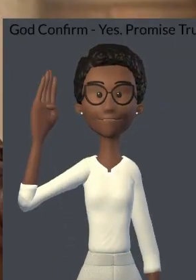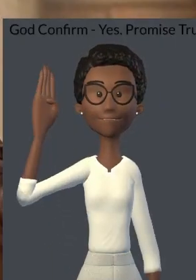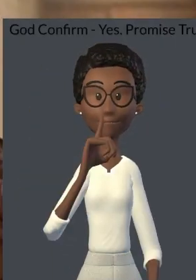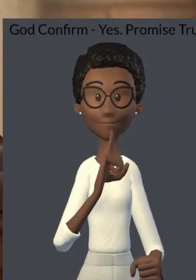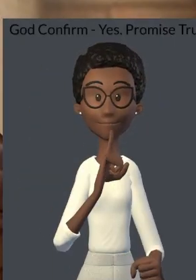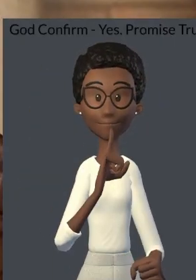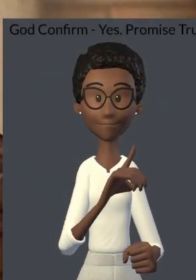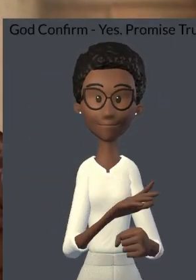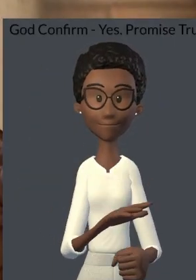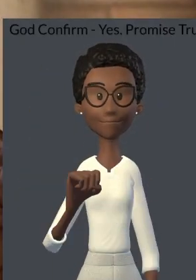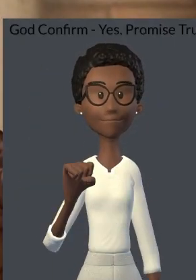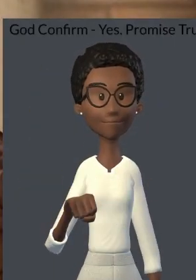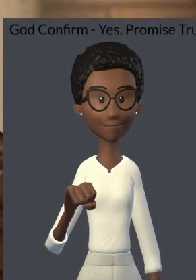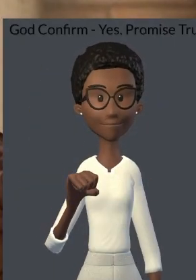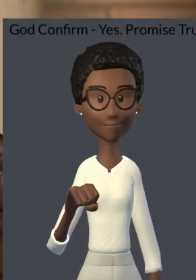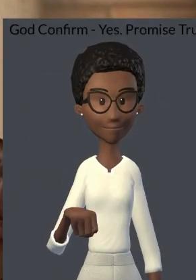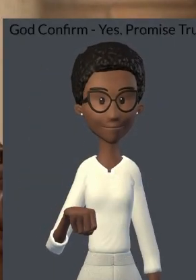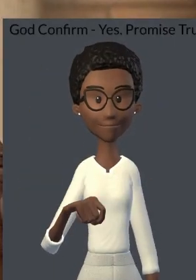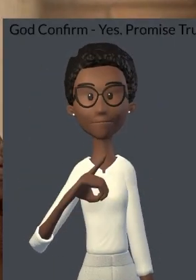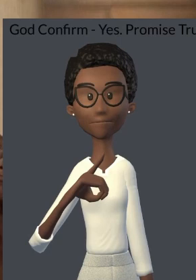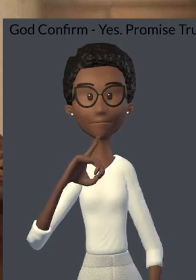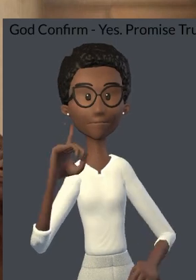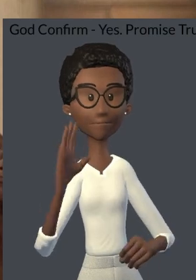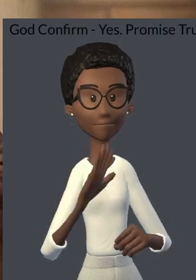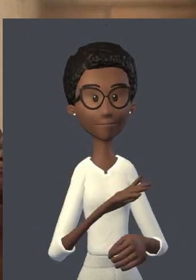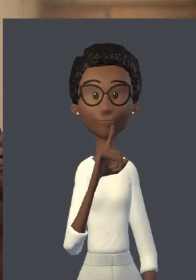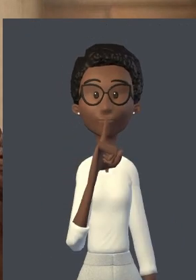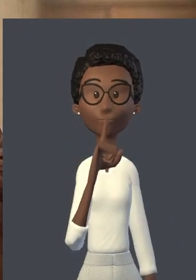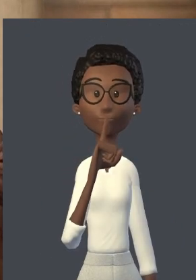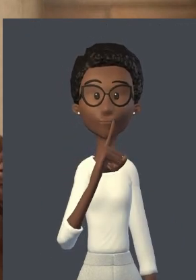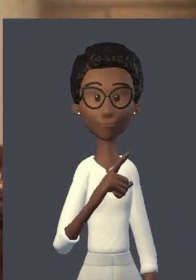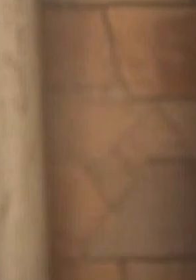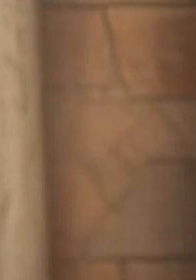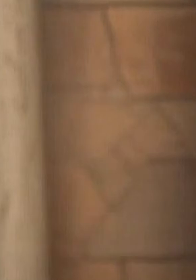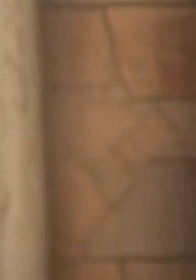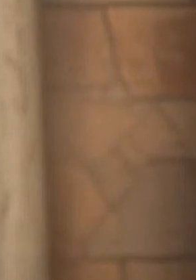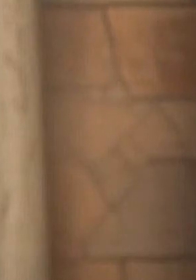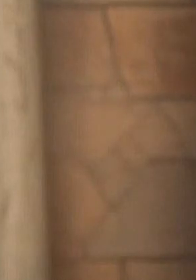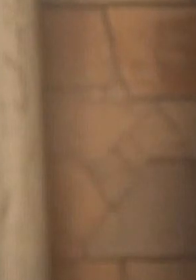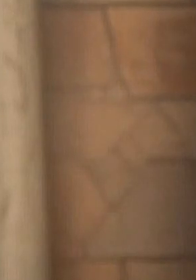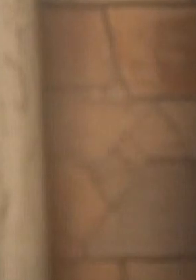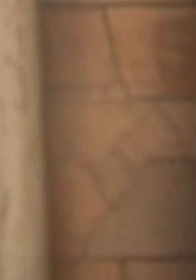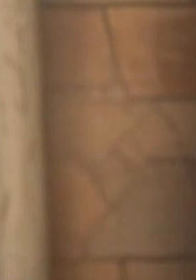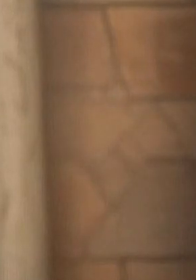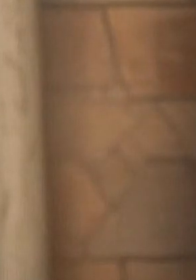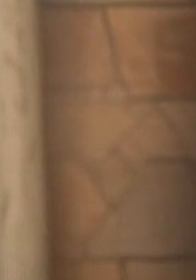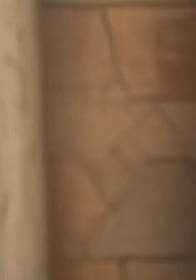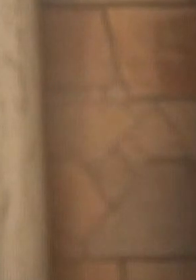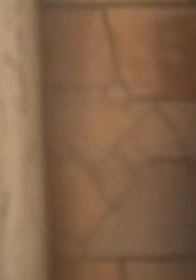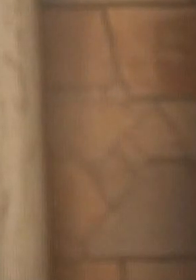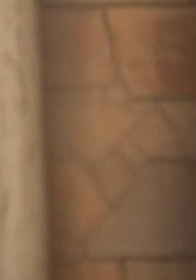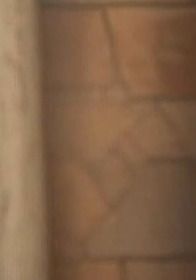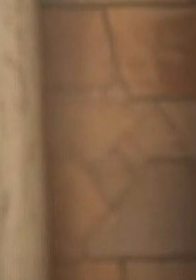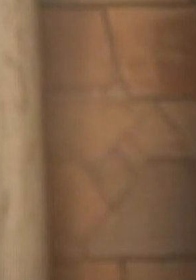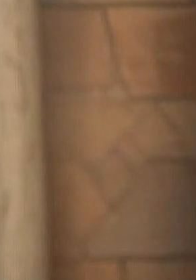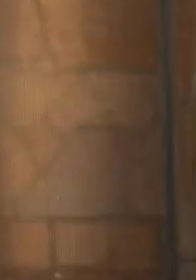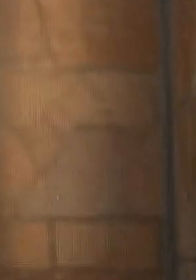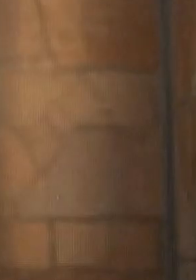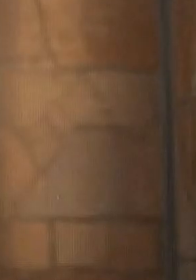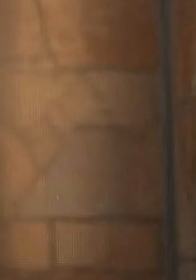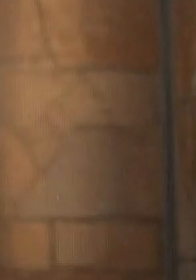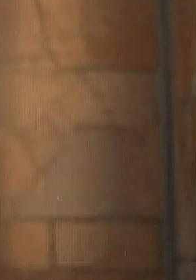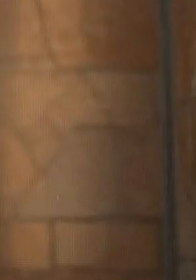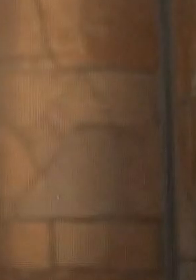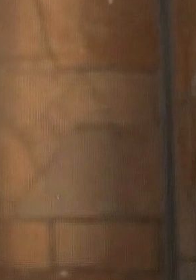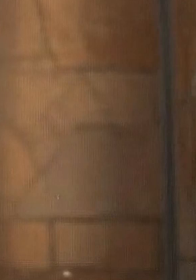was born, a son. Custom demanded he be named after his father, but Elizabeth, strong in her